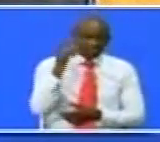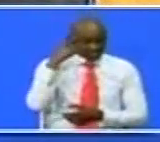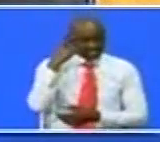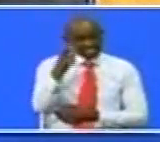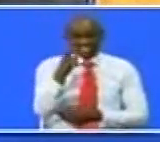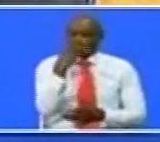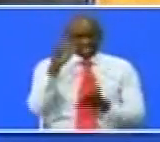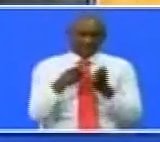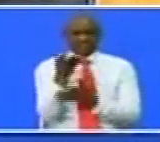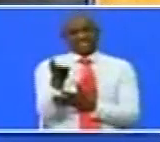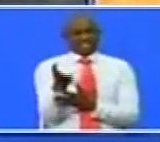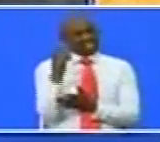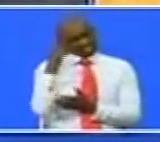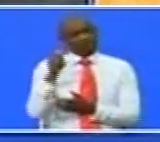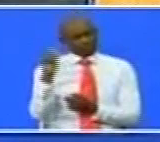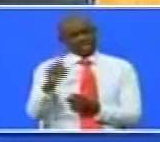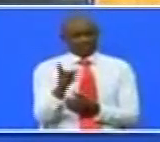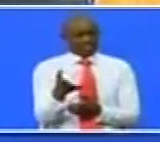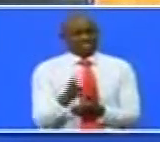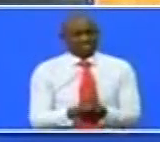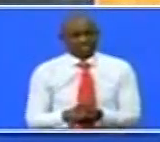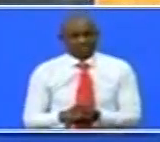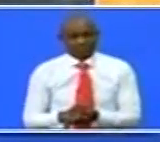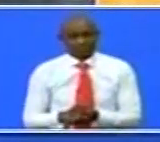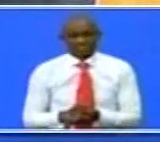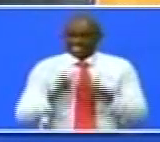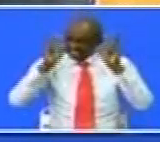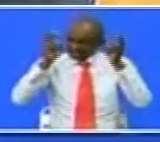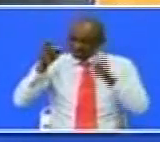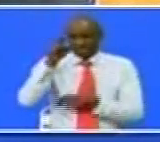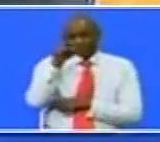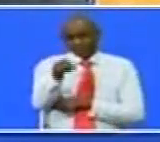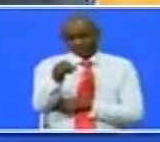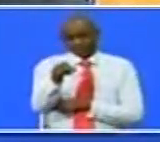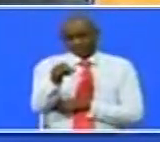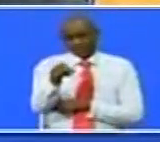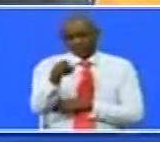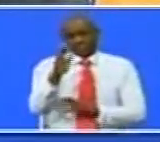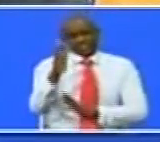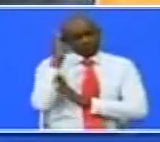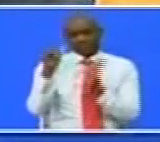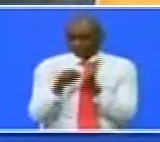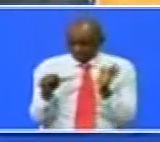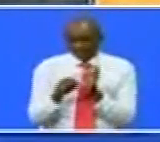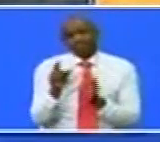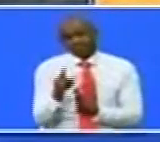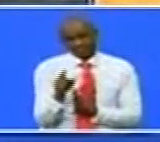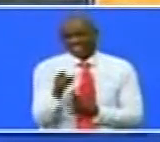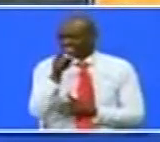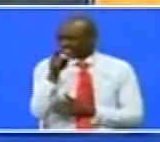about 3 hours drive from Nairobi. So the issues of insecurity and whatnot